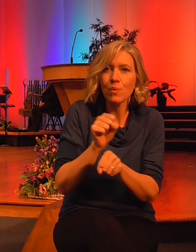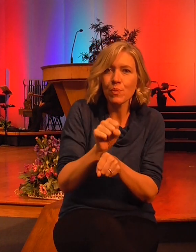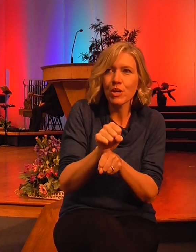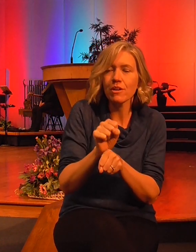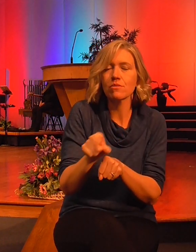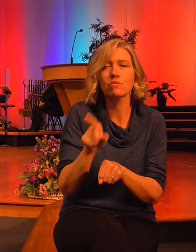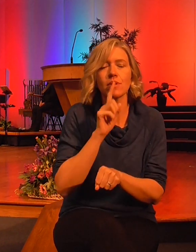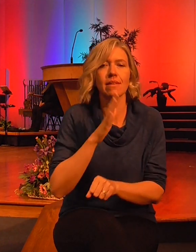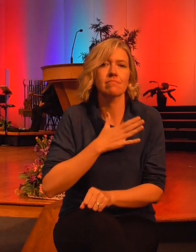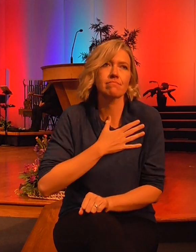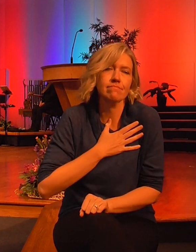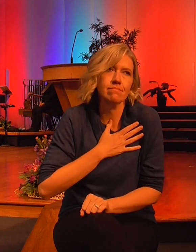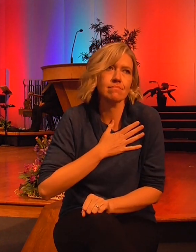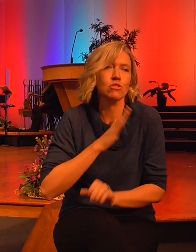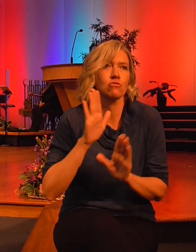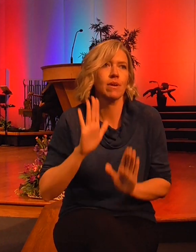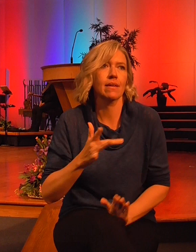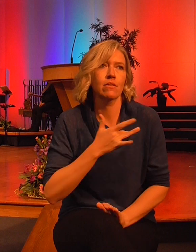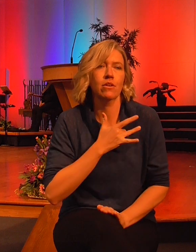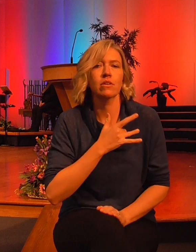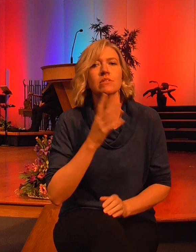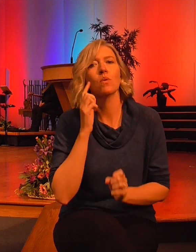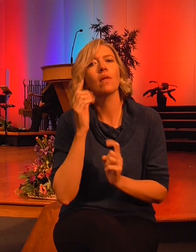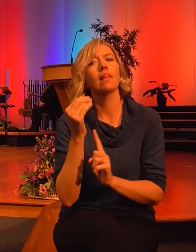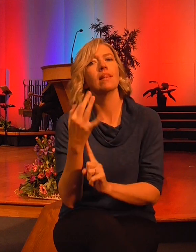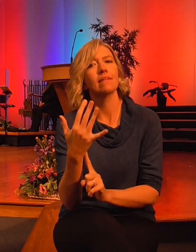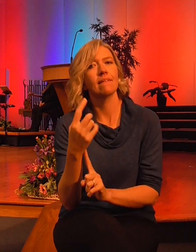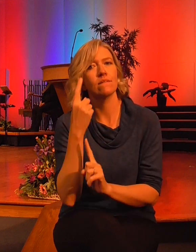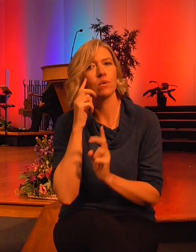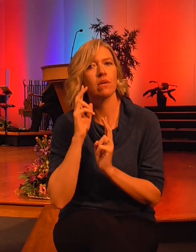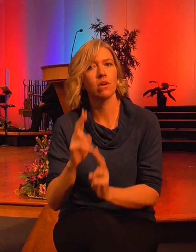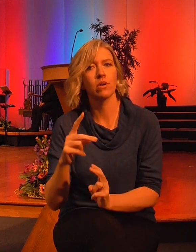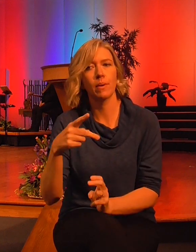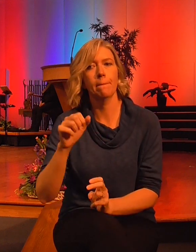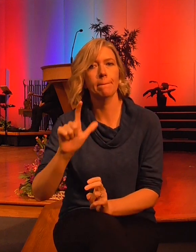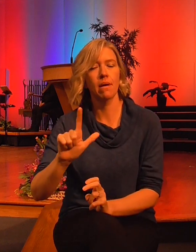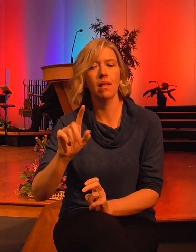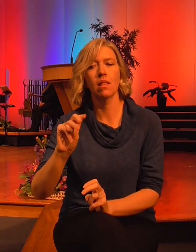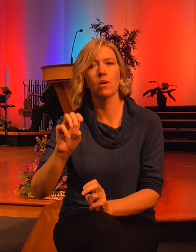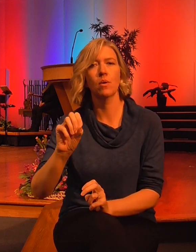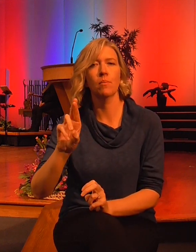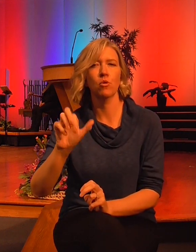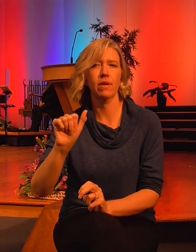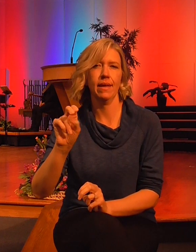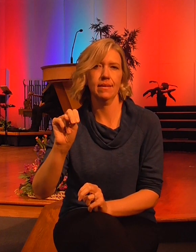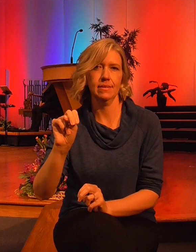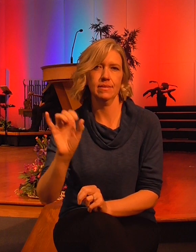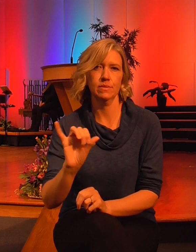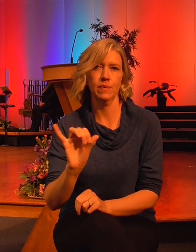heart. So want to light the candle in honor of Paul Moran as well.